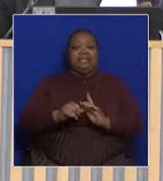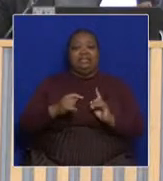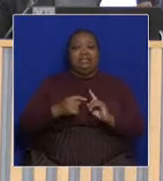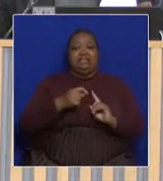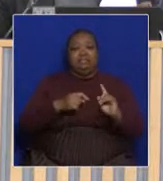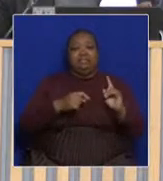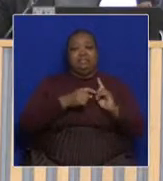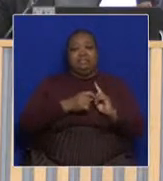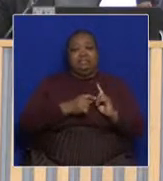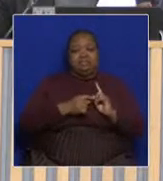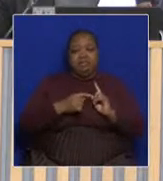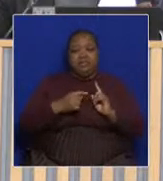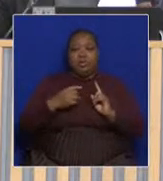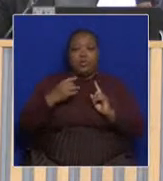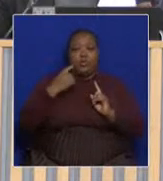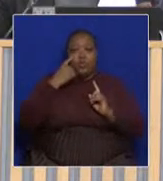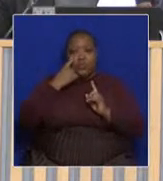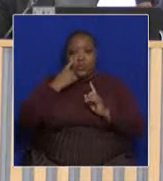witness I.